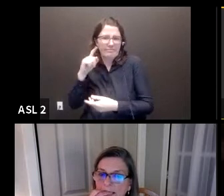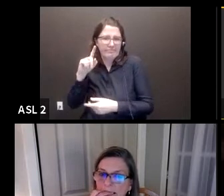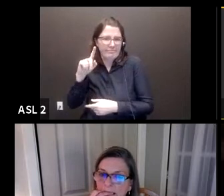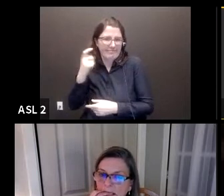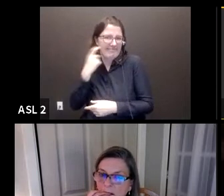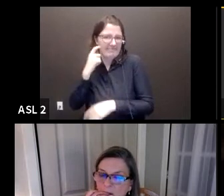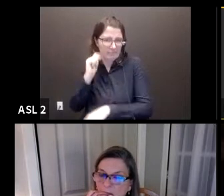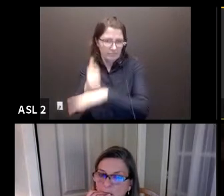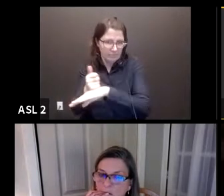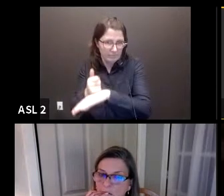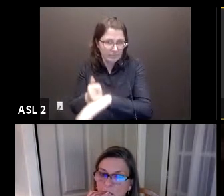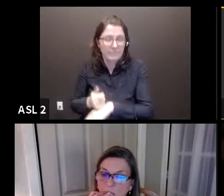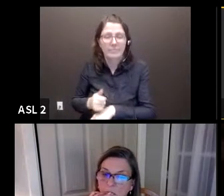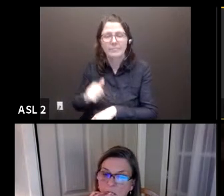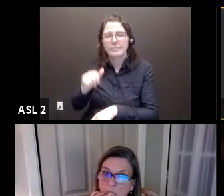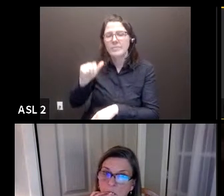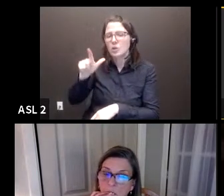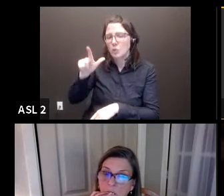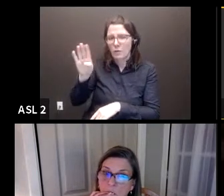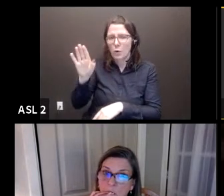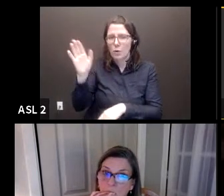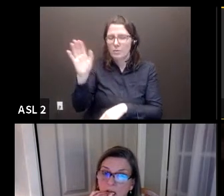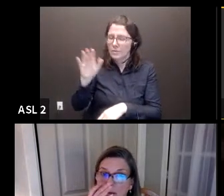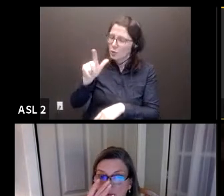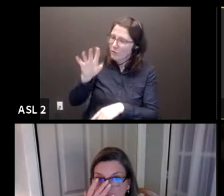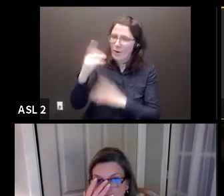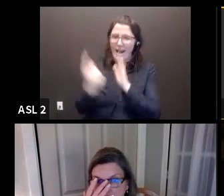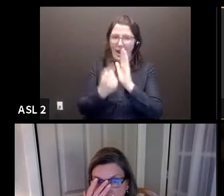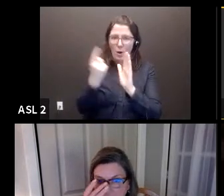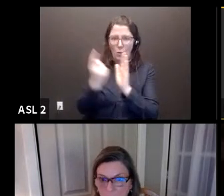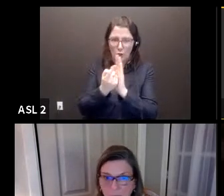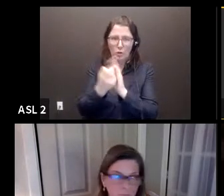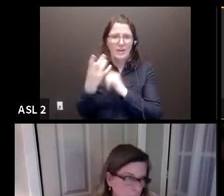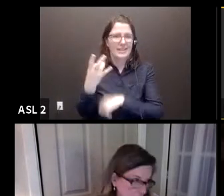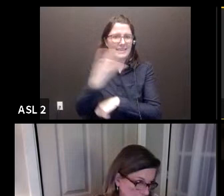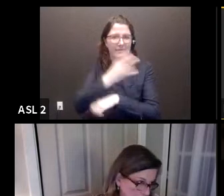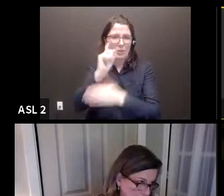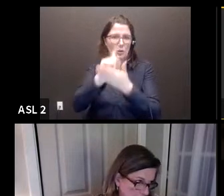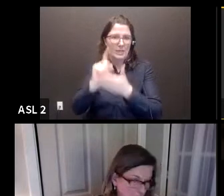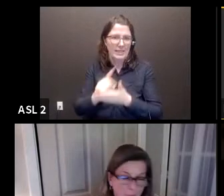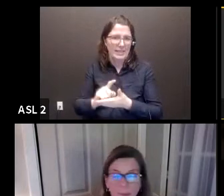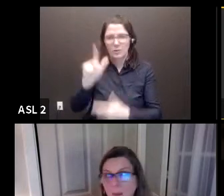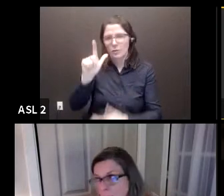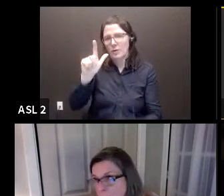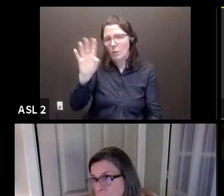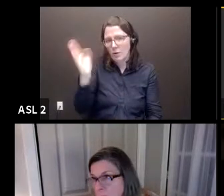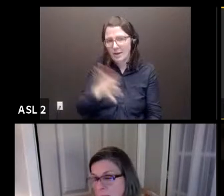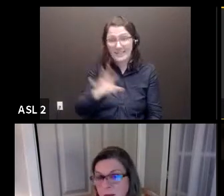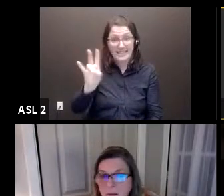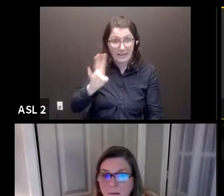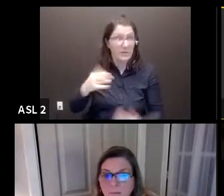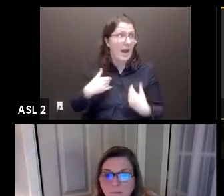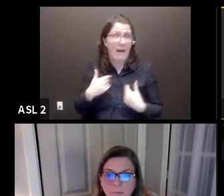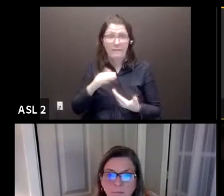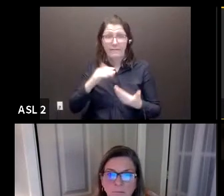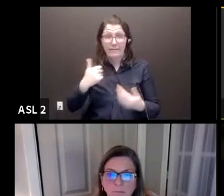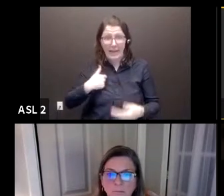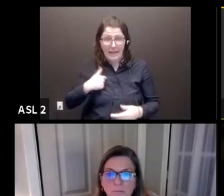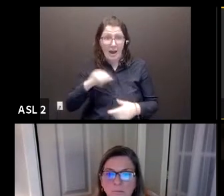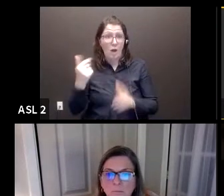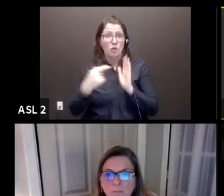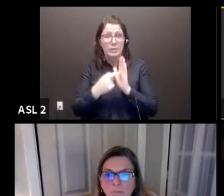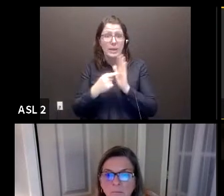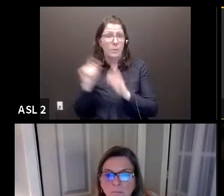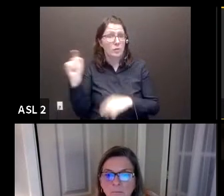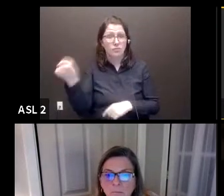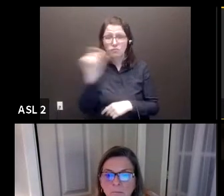service project so seven days a week so it is done in other communities across canada and the states i think it was discussed this